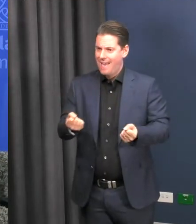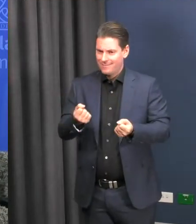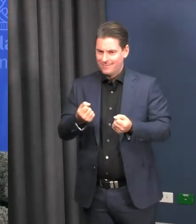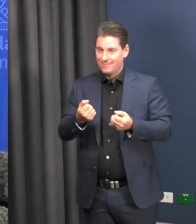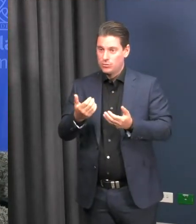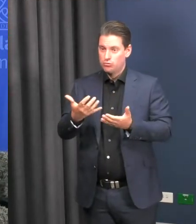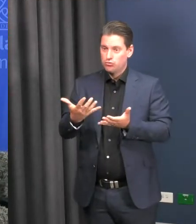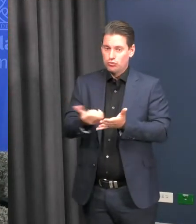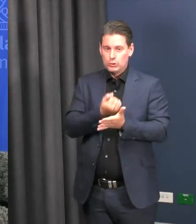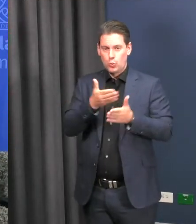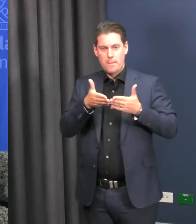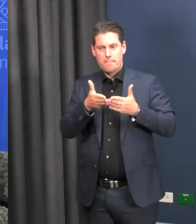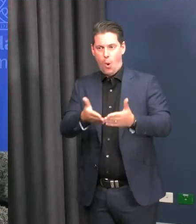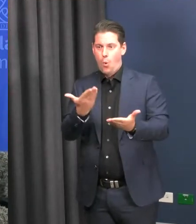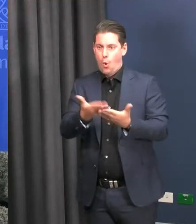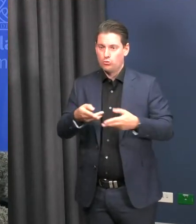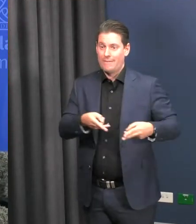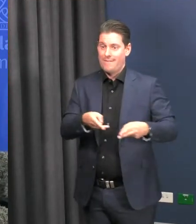along the river.